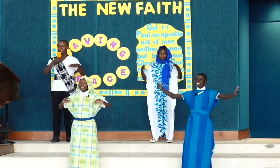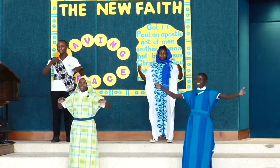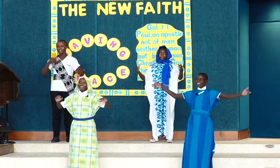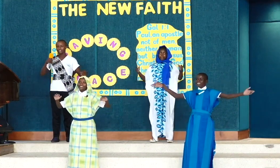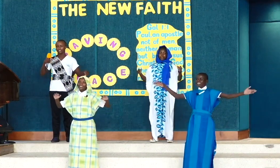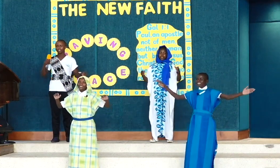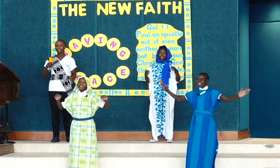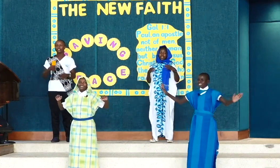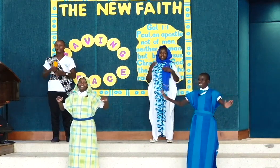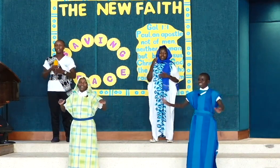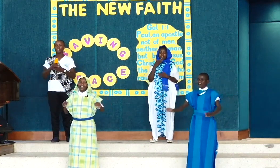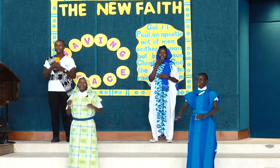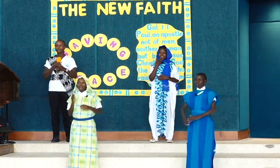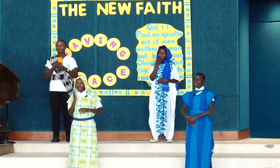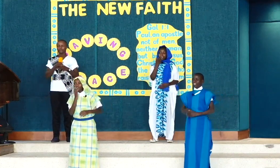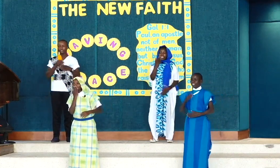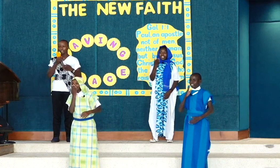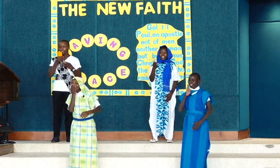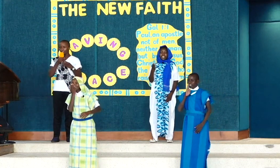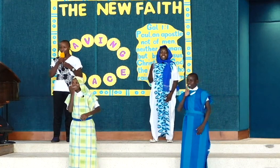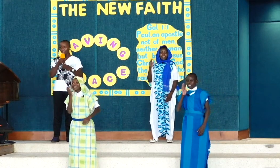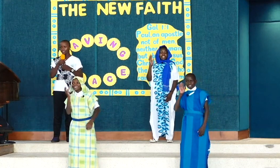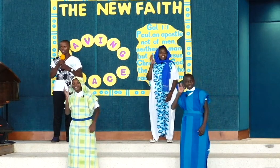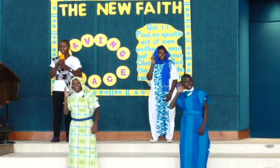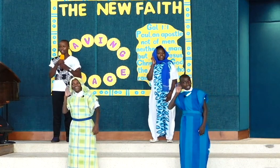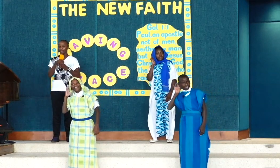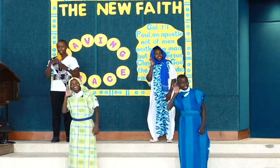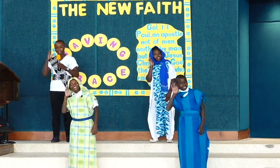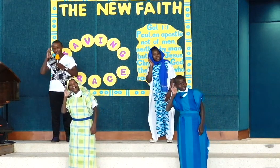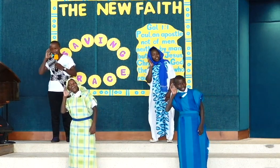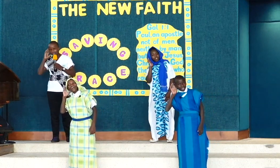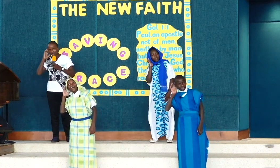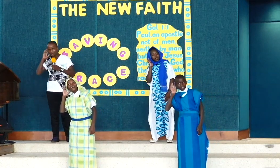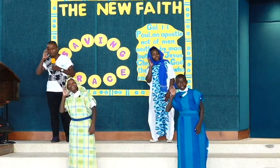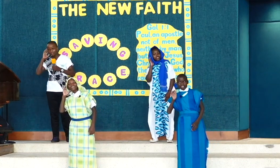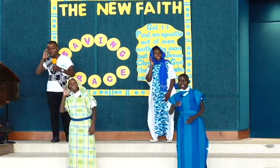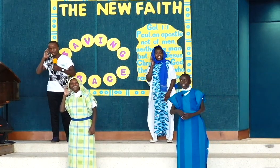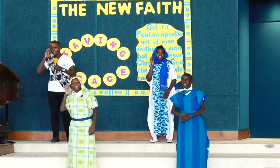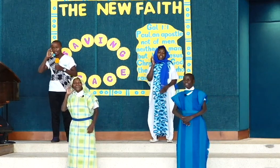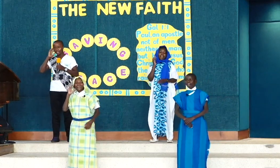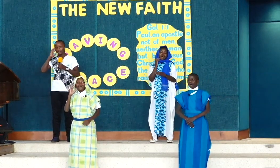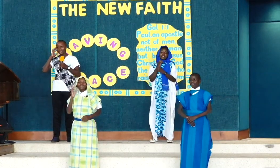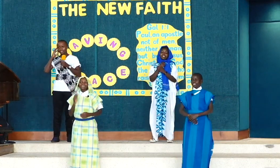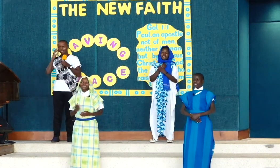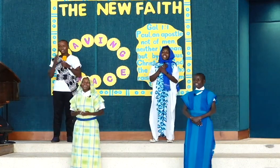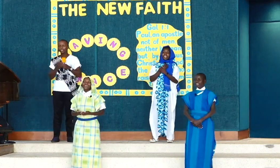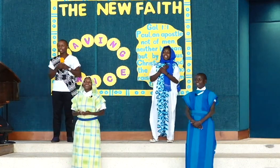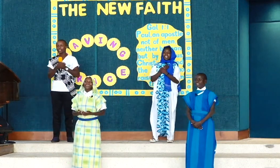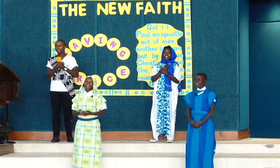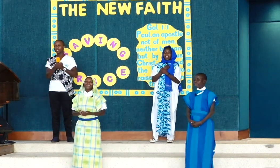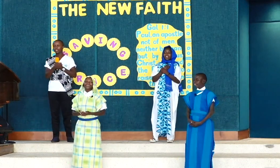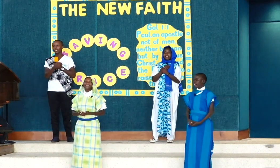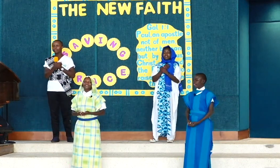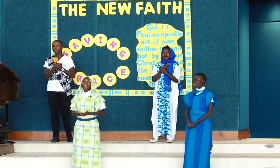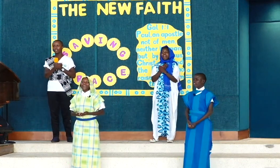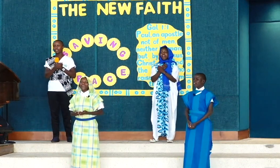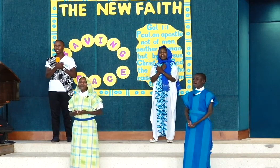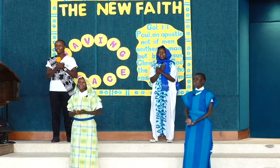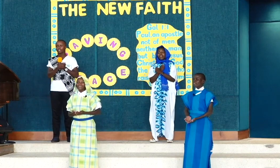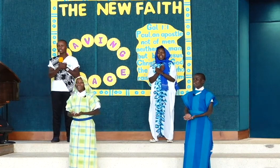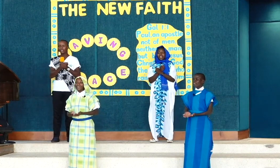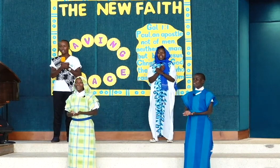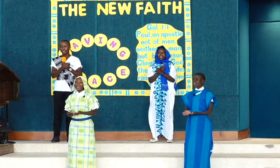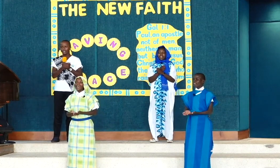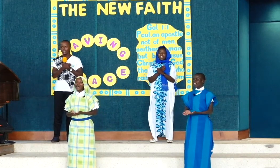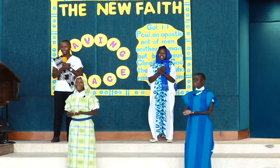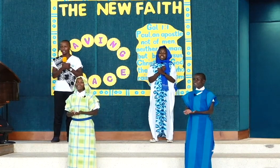Amazing grace, how sweet the sound that saved